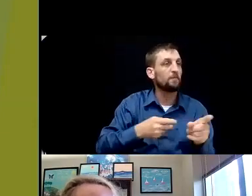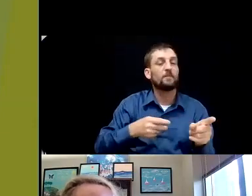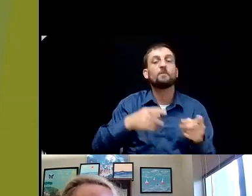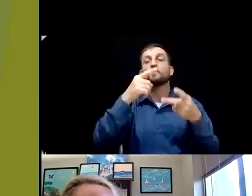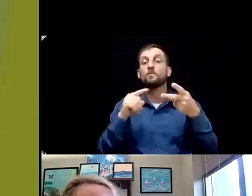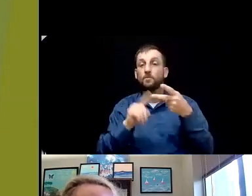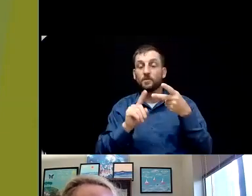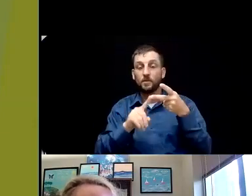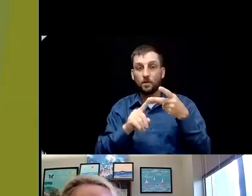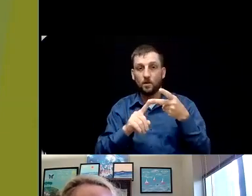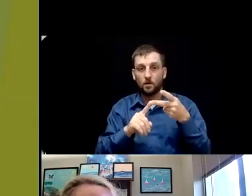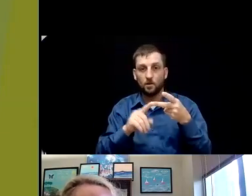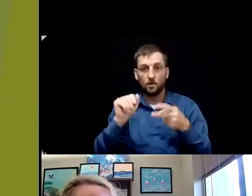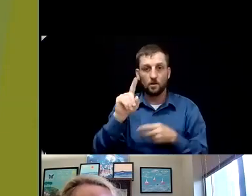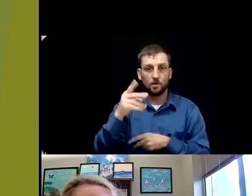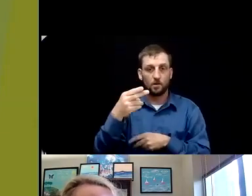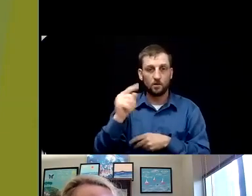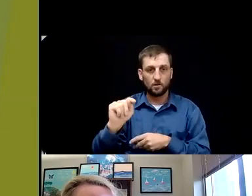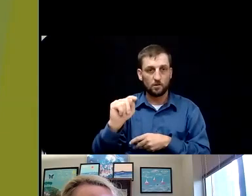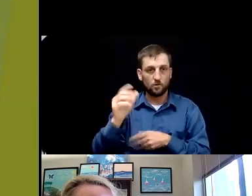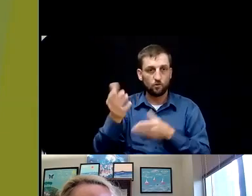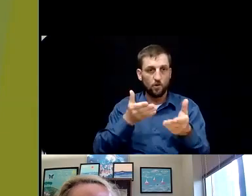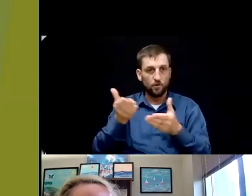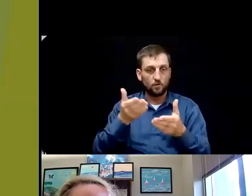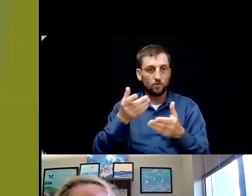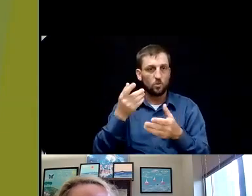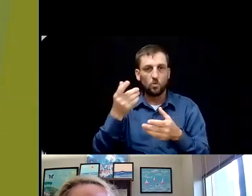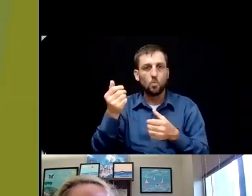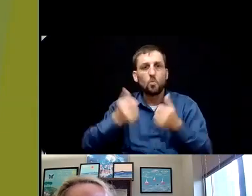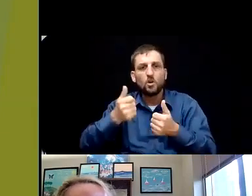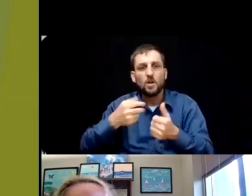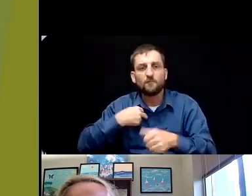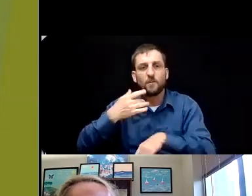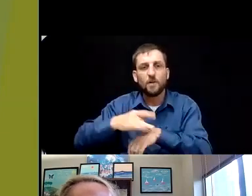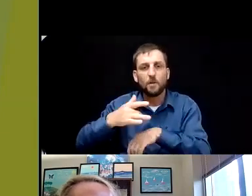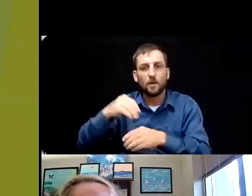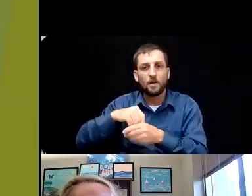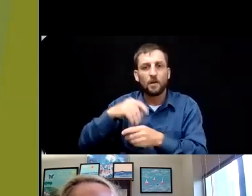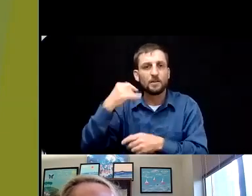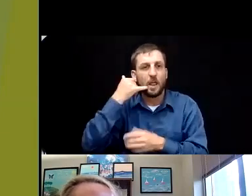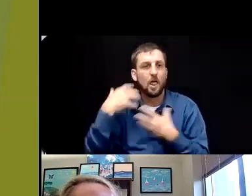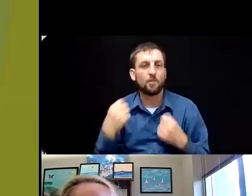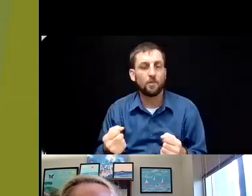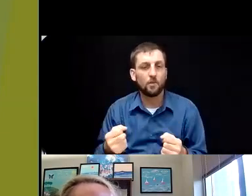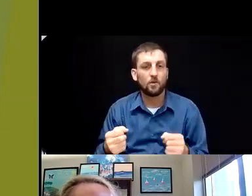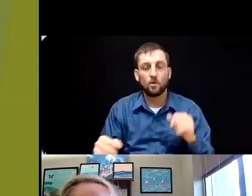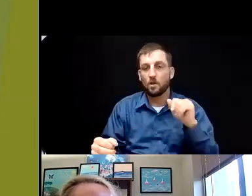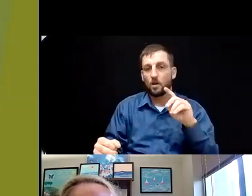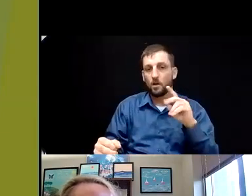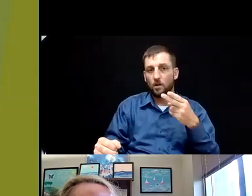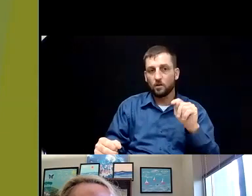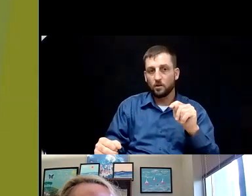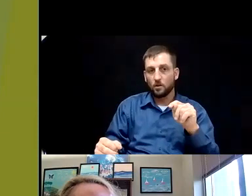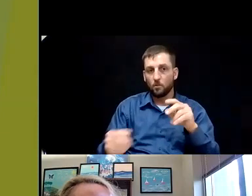what ADHD services are available through telehealth? We are going to be requesting that ADHD providers